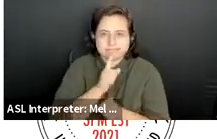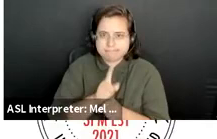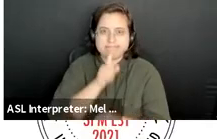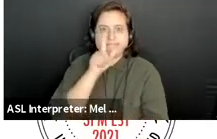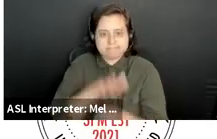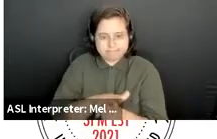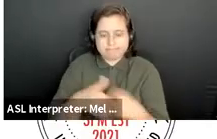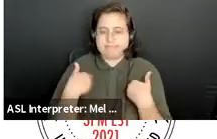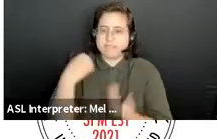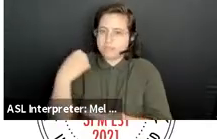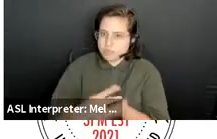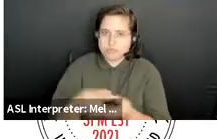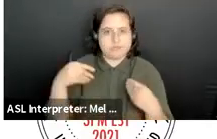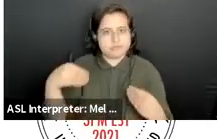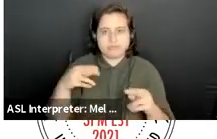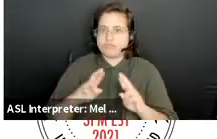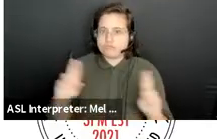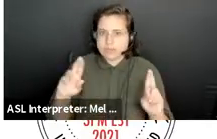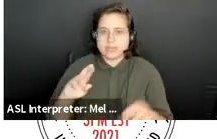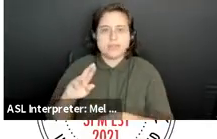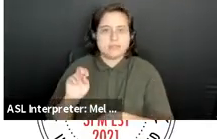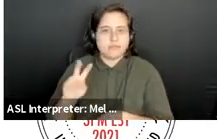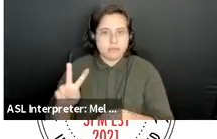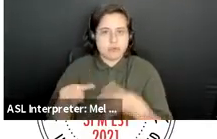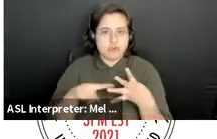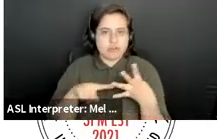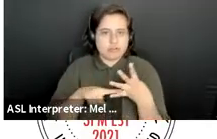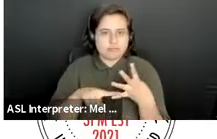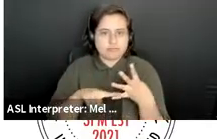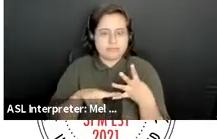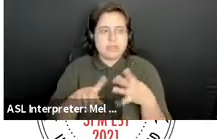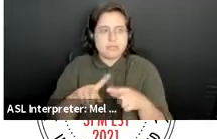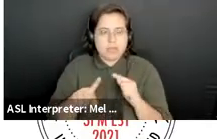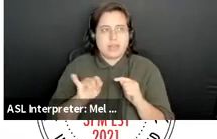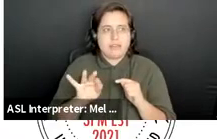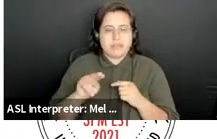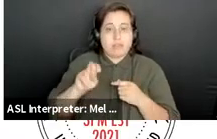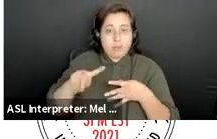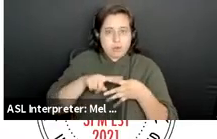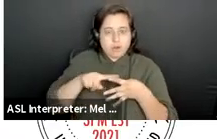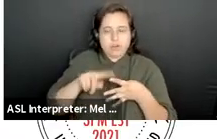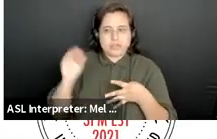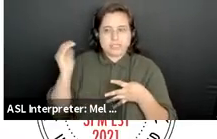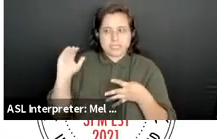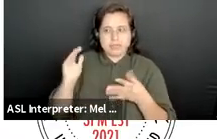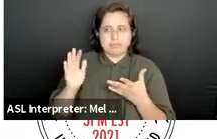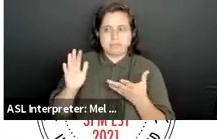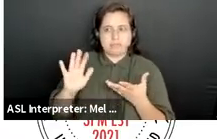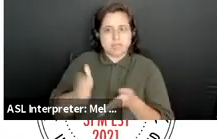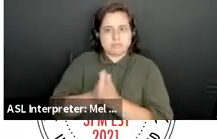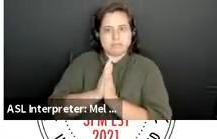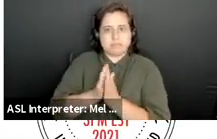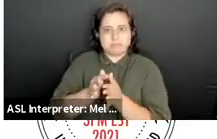petition in hand by late November. But if early November rolls around and it appears that the petition processing delays